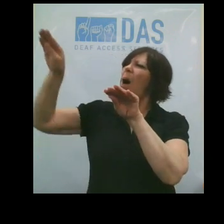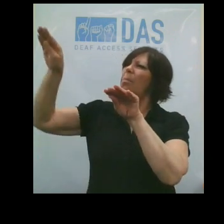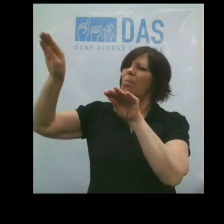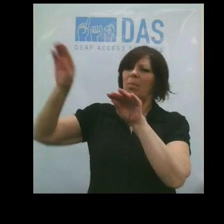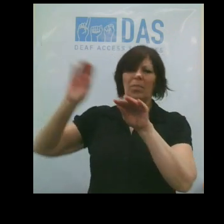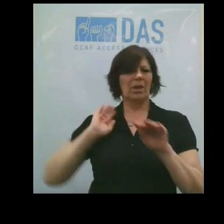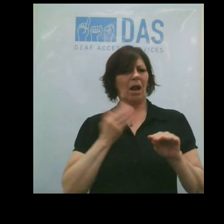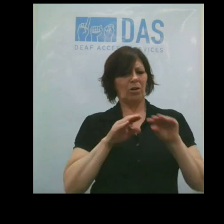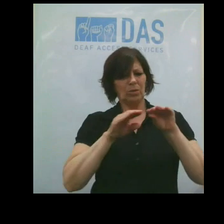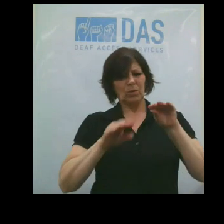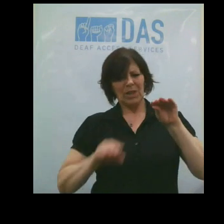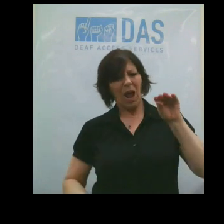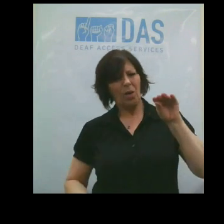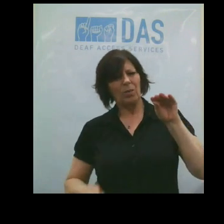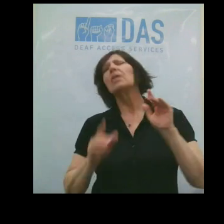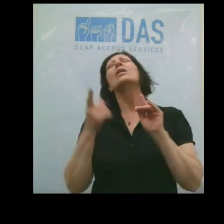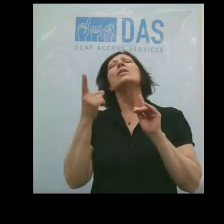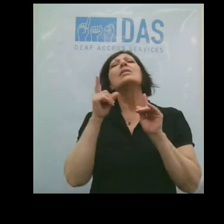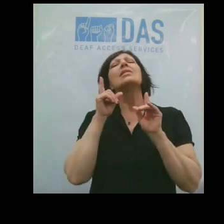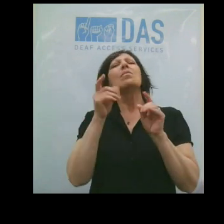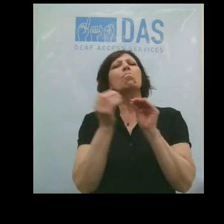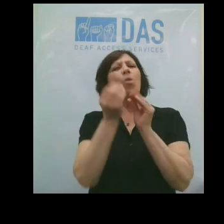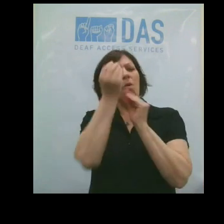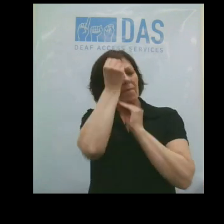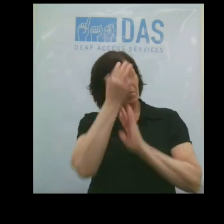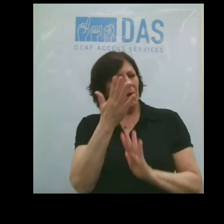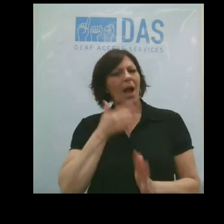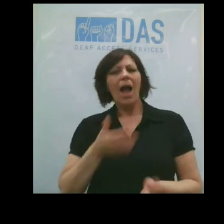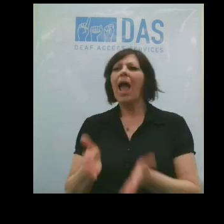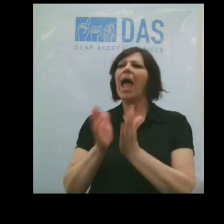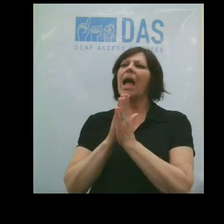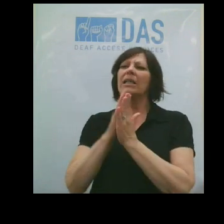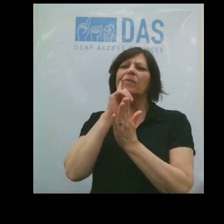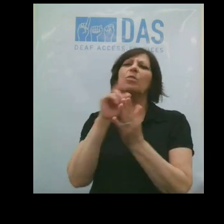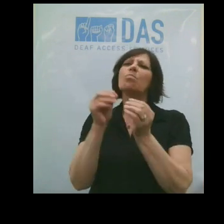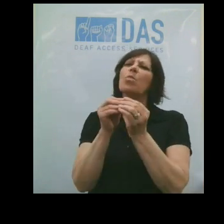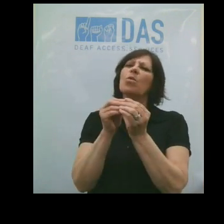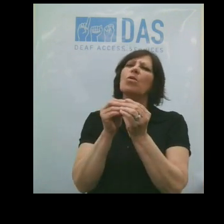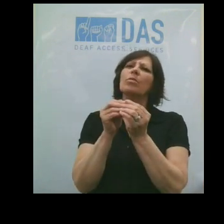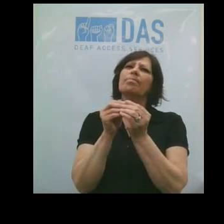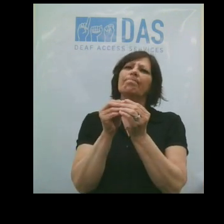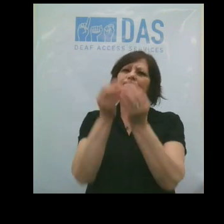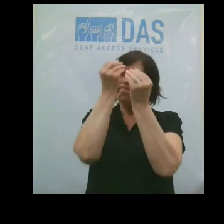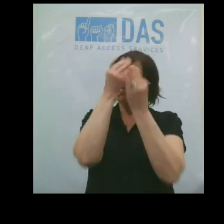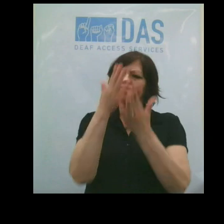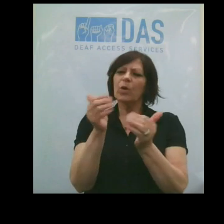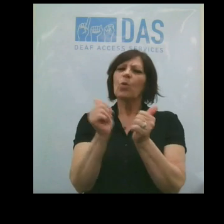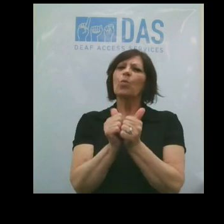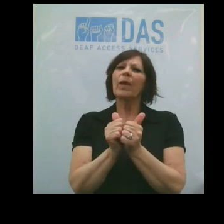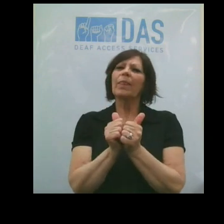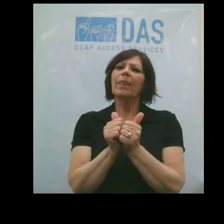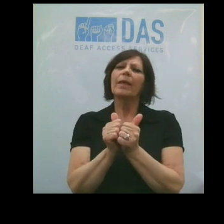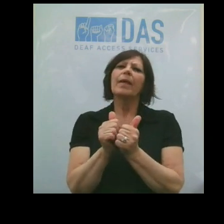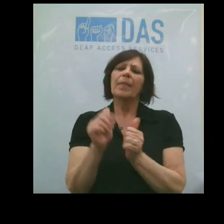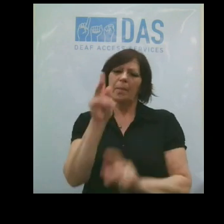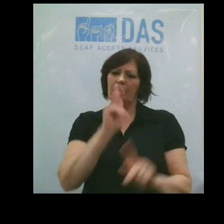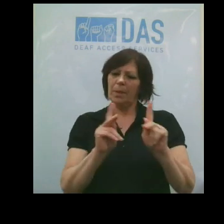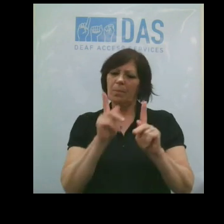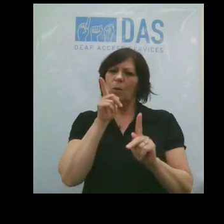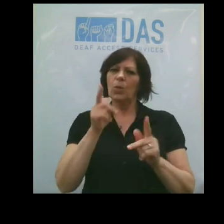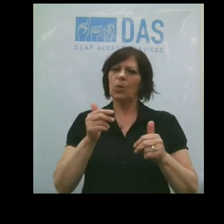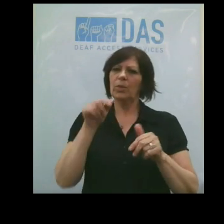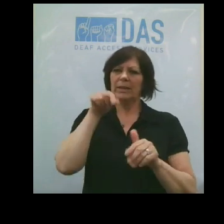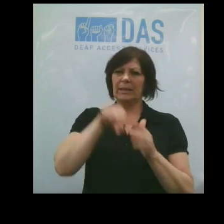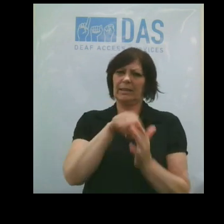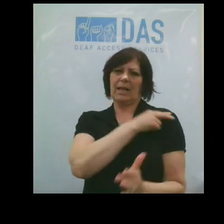region. And to give you a little bit more data, particulars associated with the residents in Erie County, in